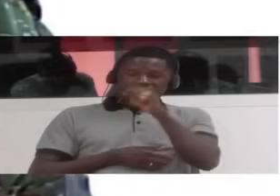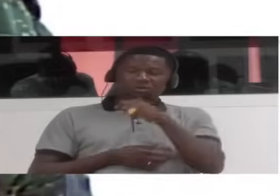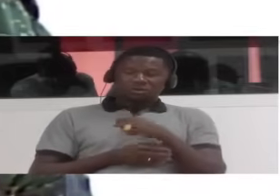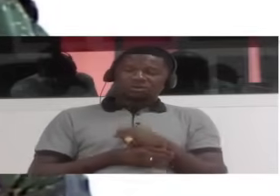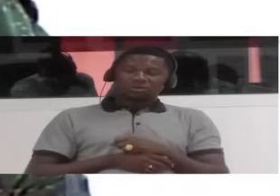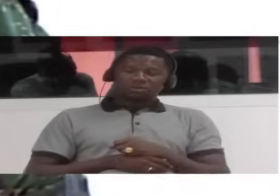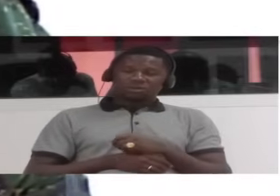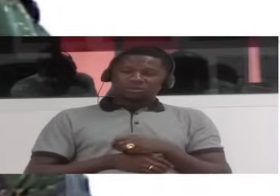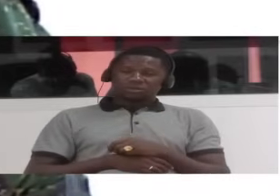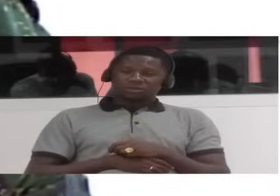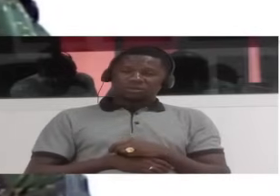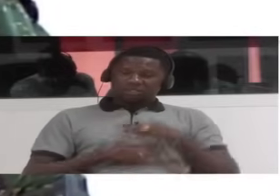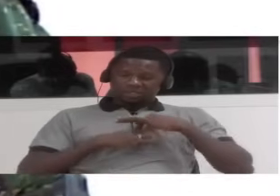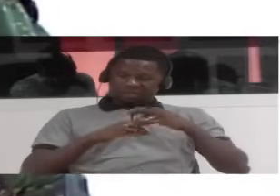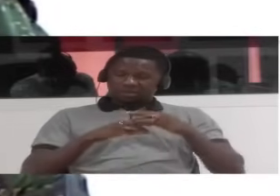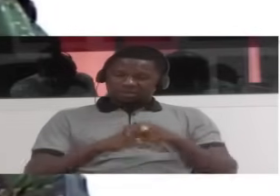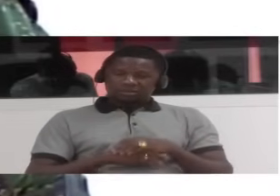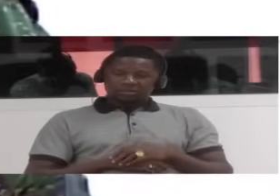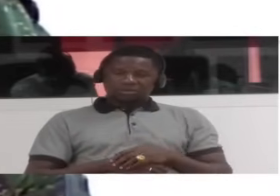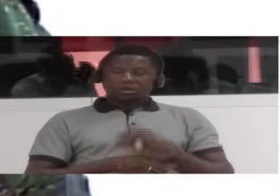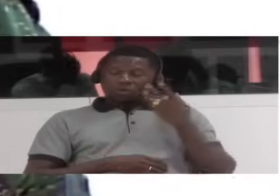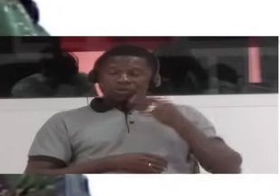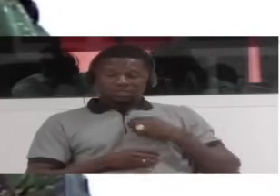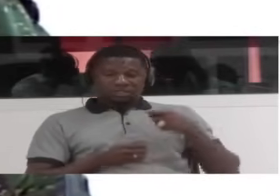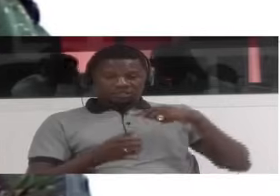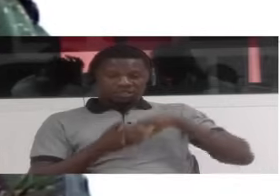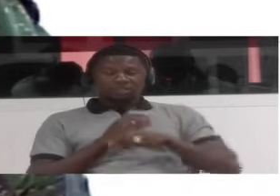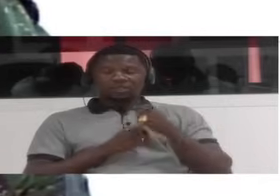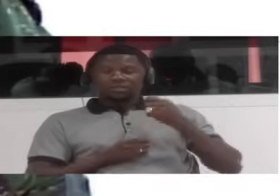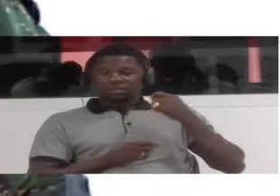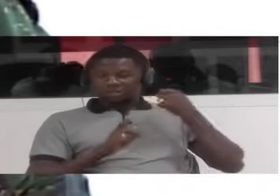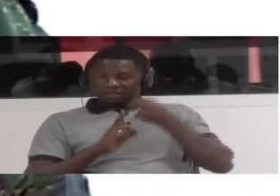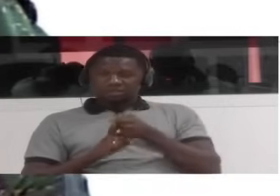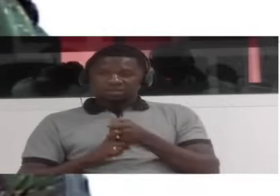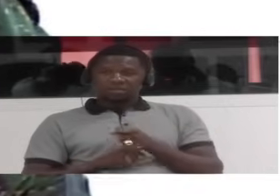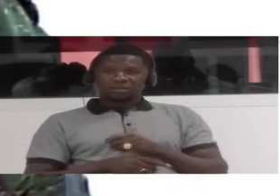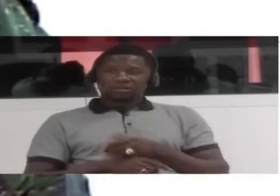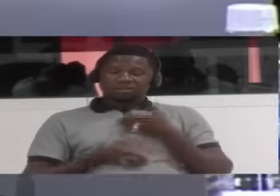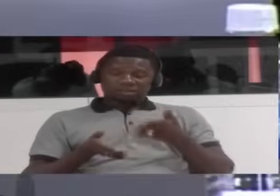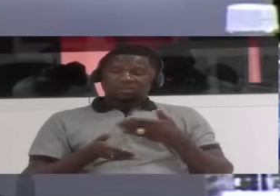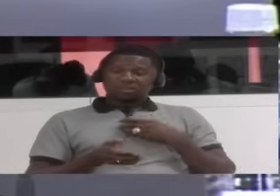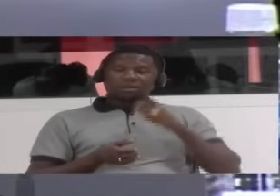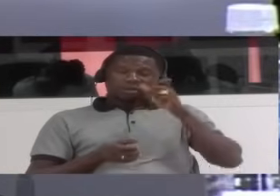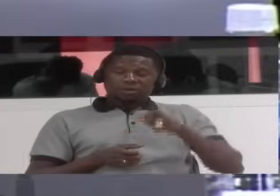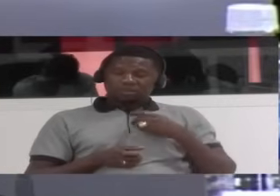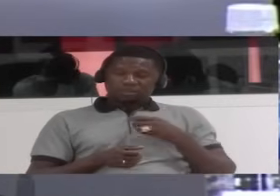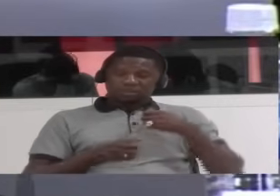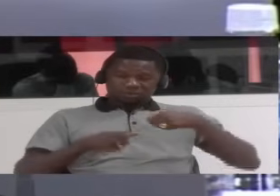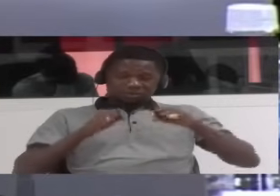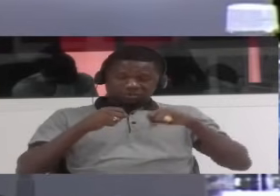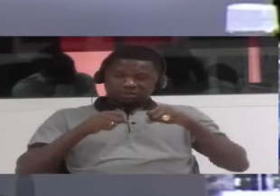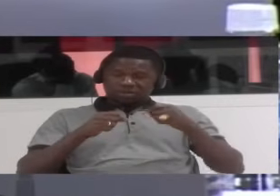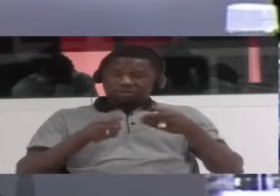danger. Still, the person on the motorcycle running away did not pose any danger to the patrol team, did